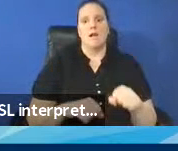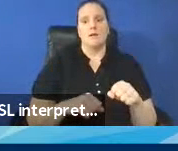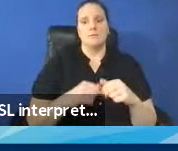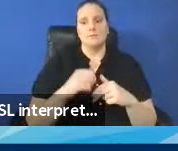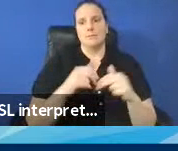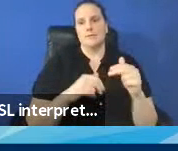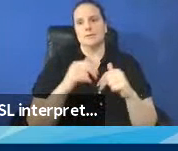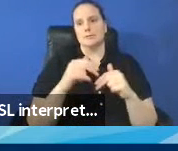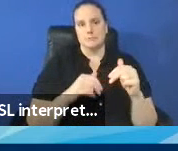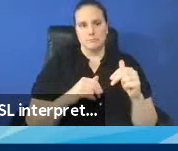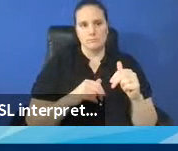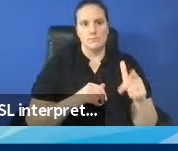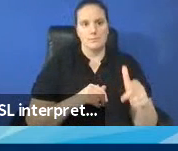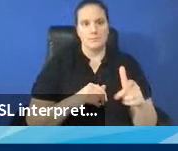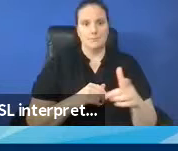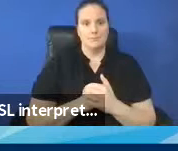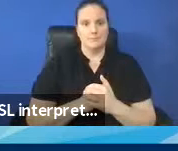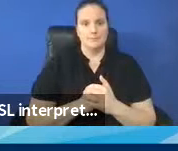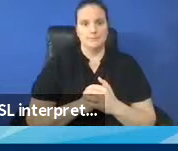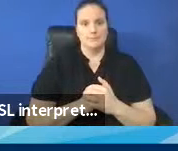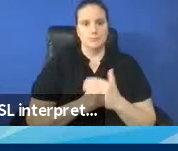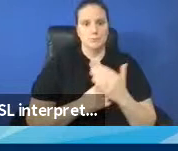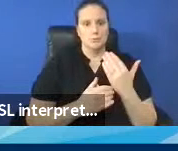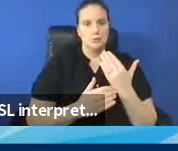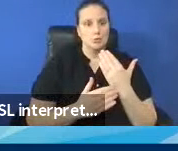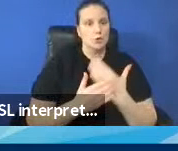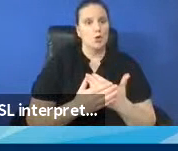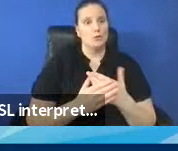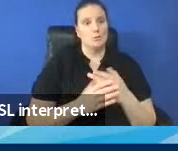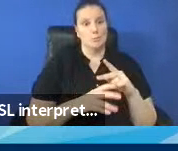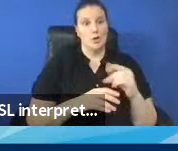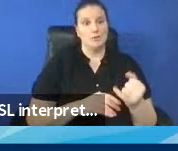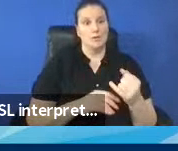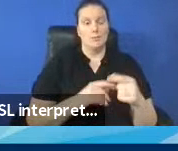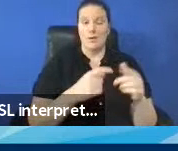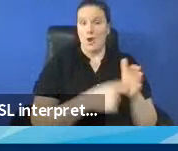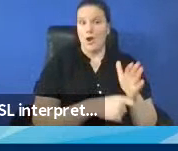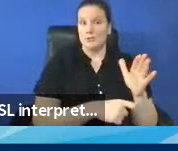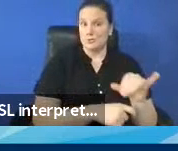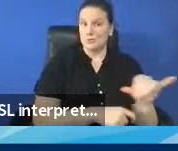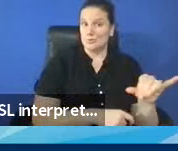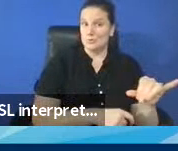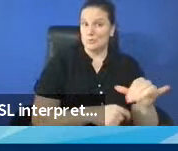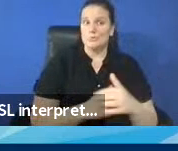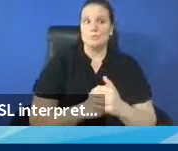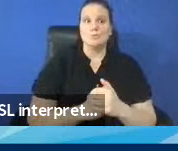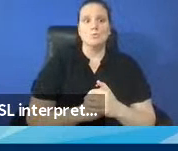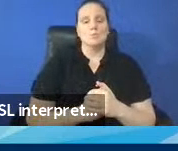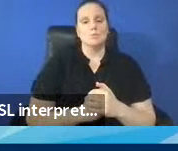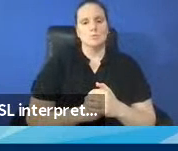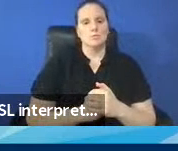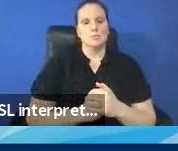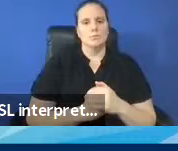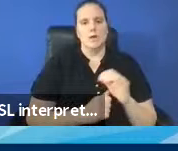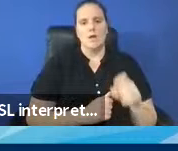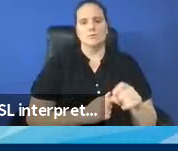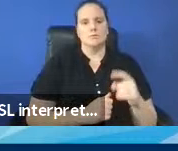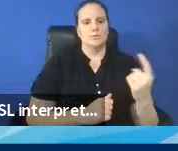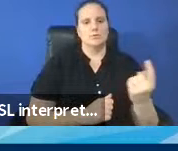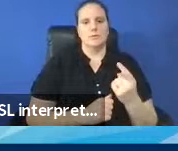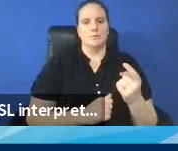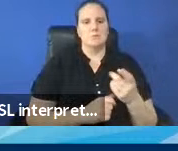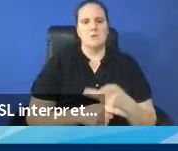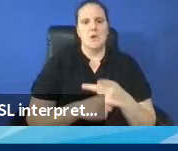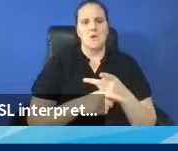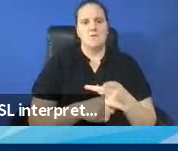build a good project, but there's also cost implications. And so it has to be something that is